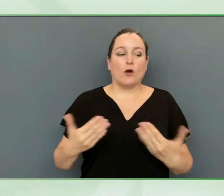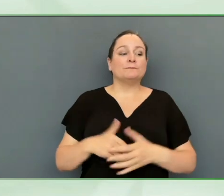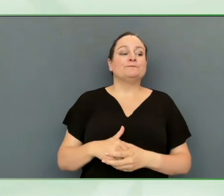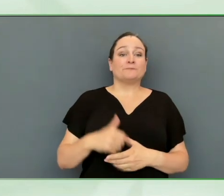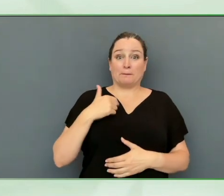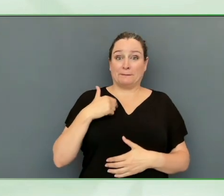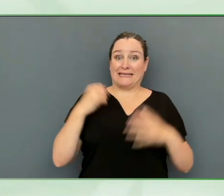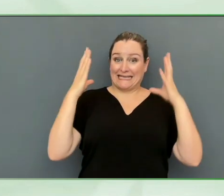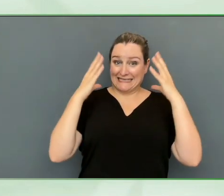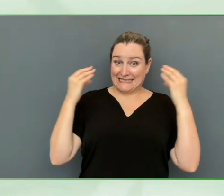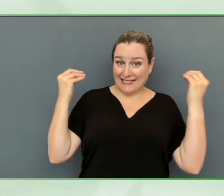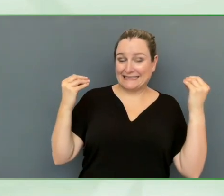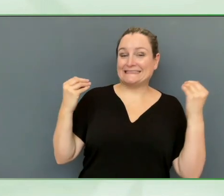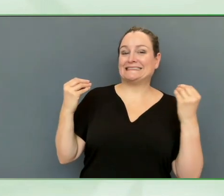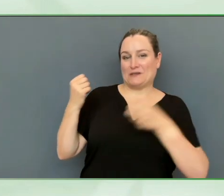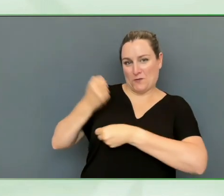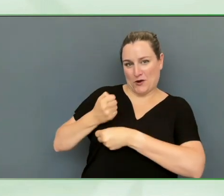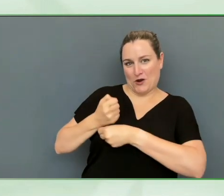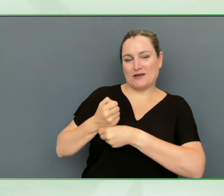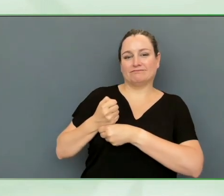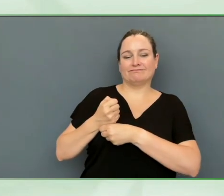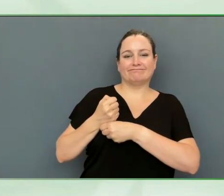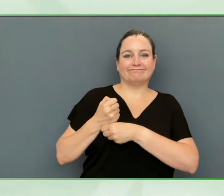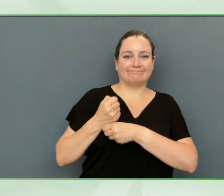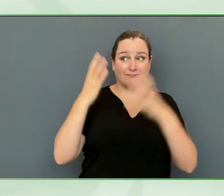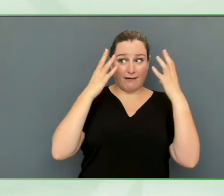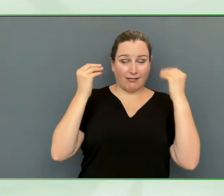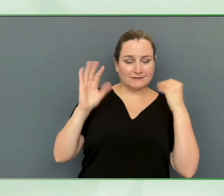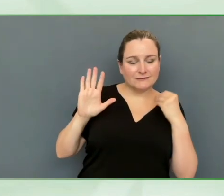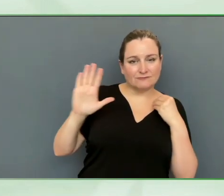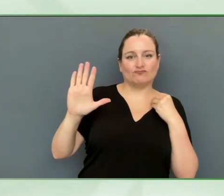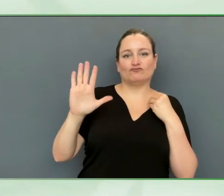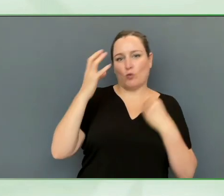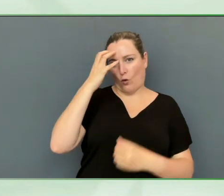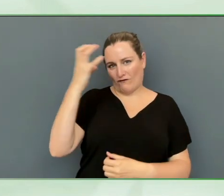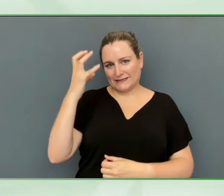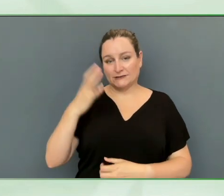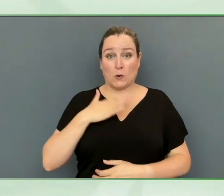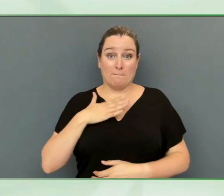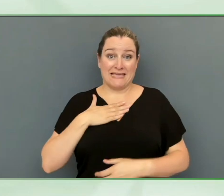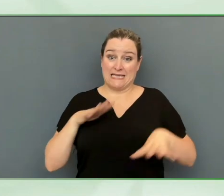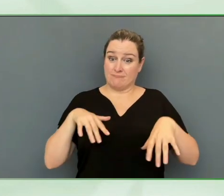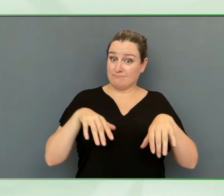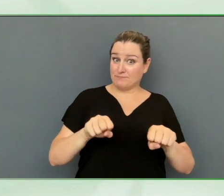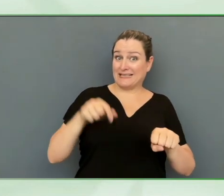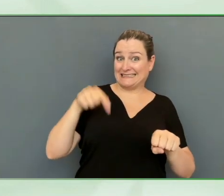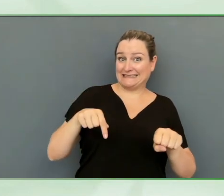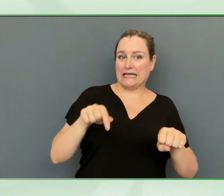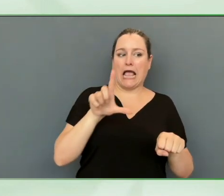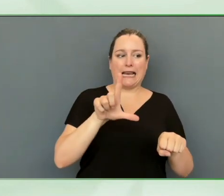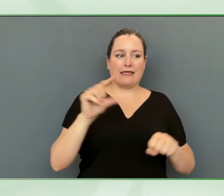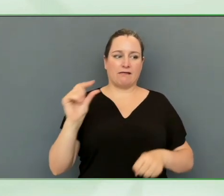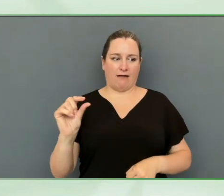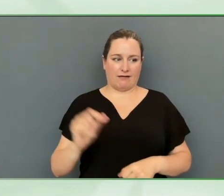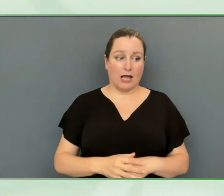at the Dutch government, and today I will speaking to you from my role as chair of Rijk. I'm